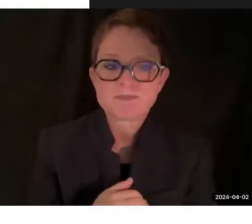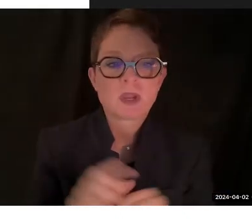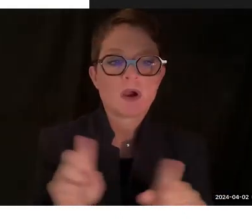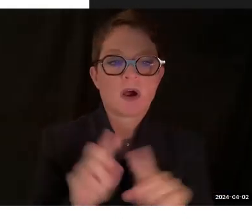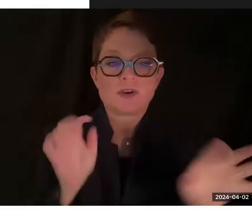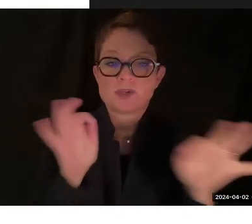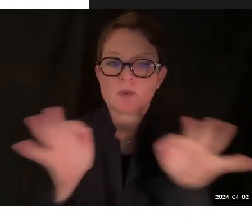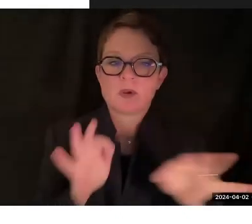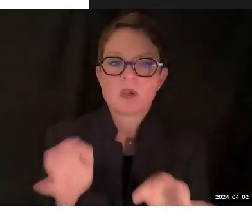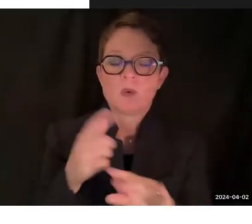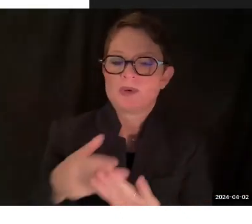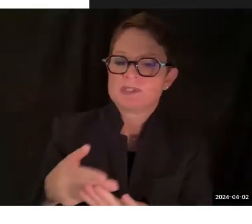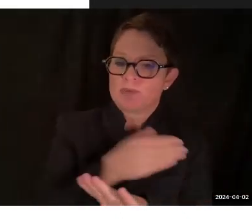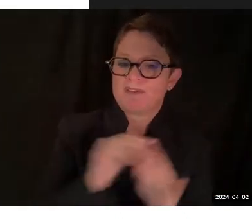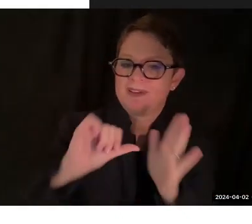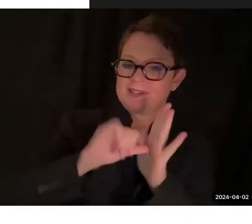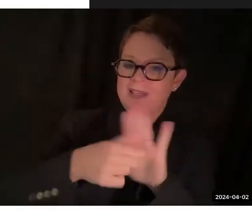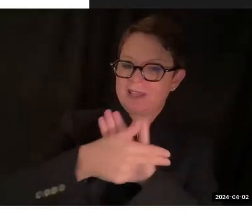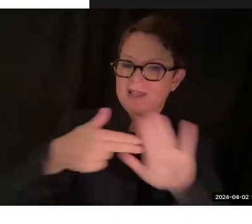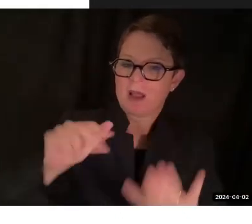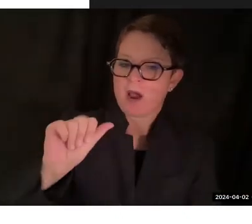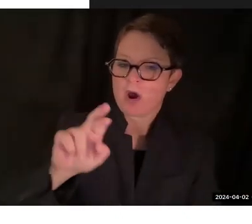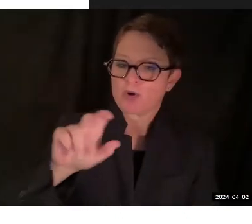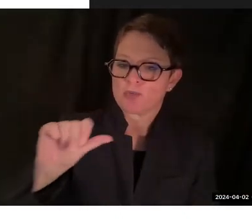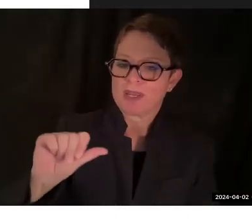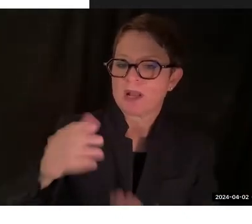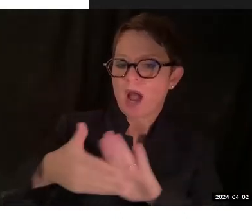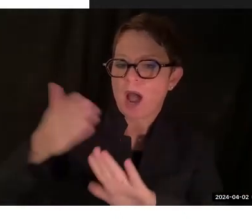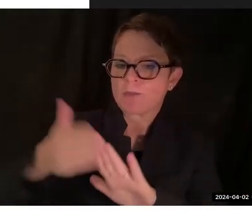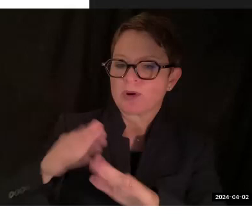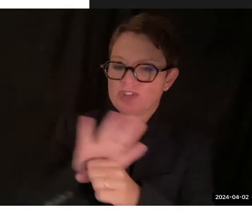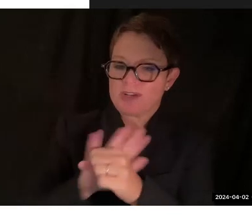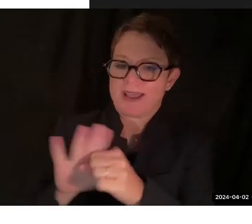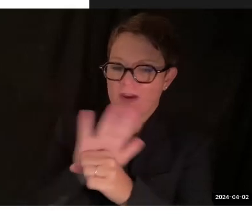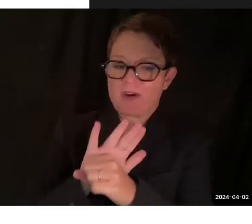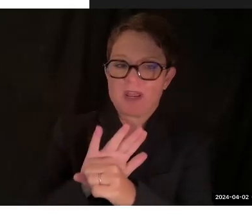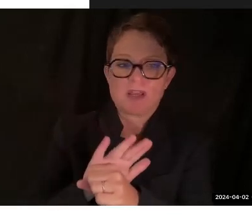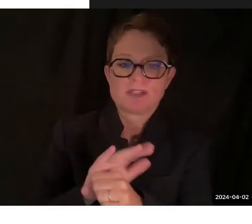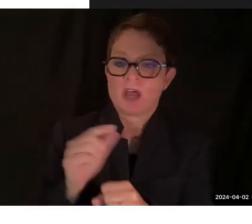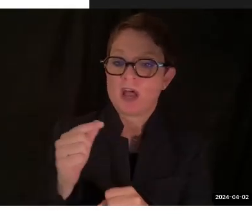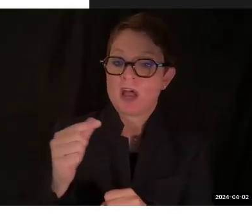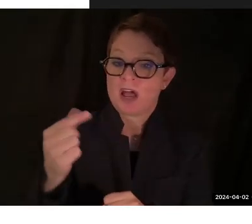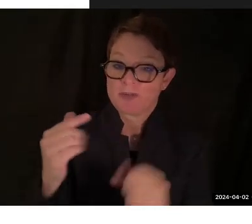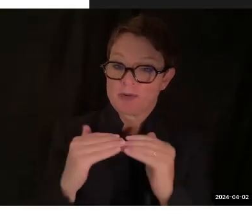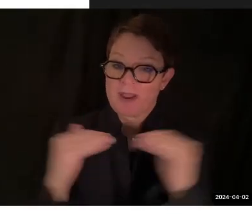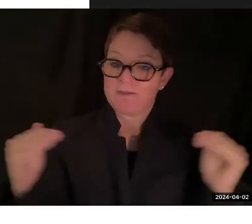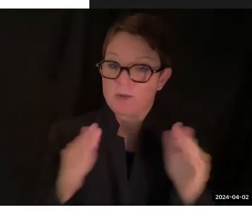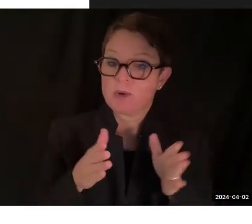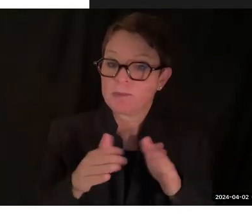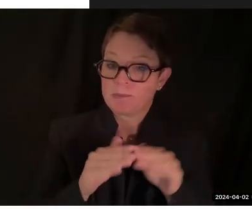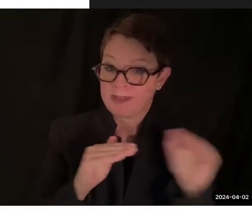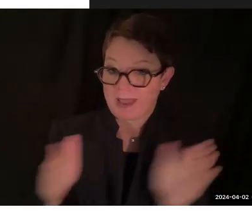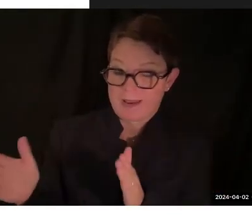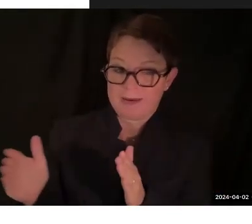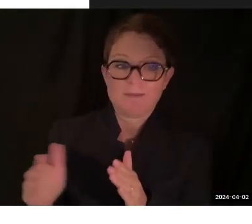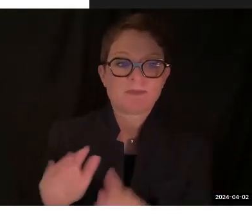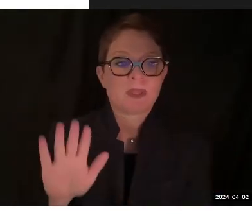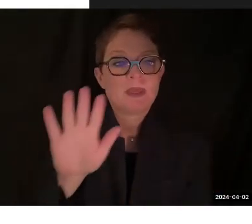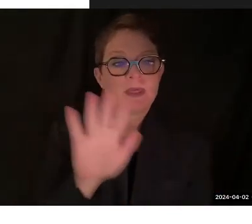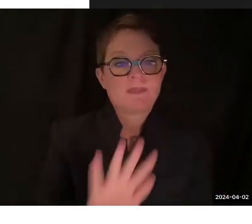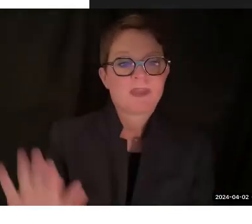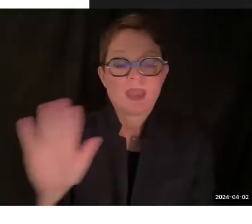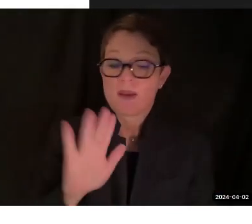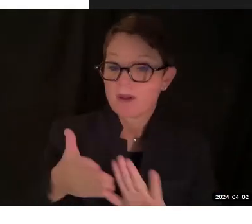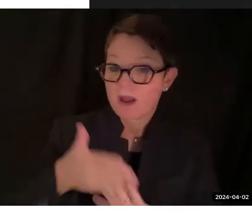defined what was previously highlighted as arena operation areas on this ground floor plan. So those areas